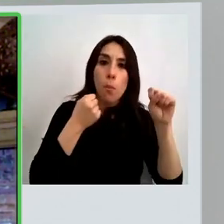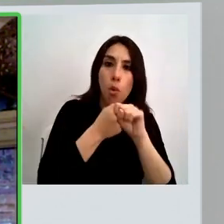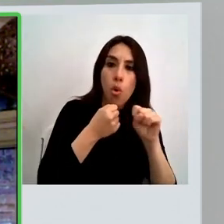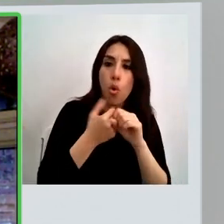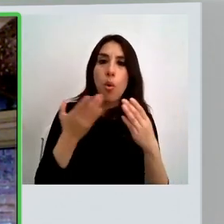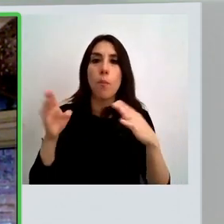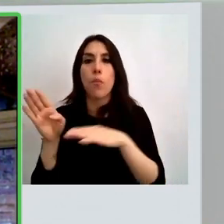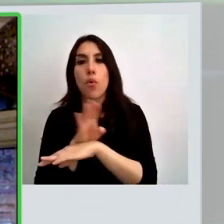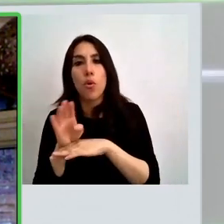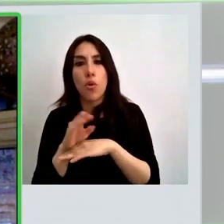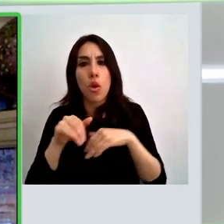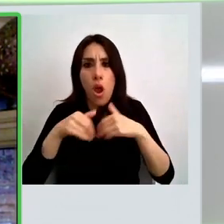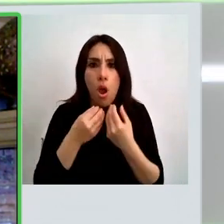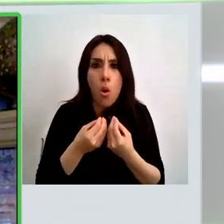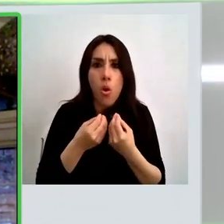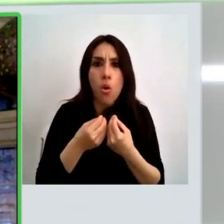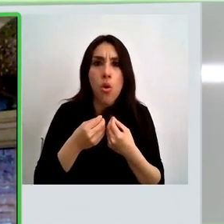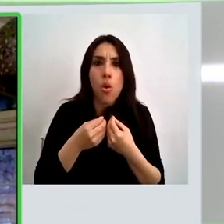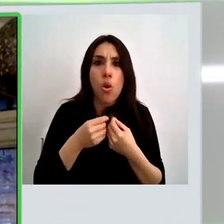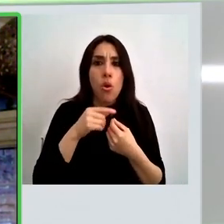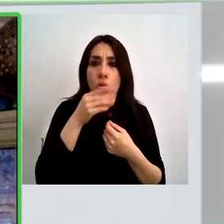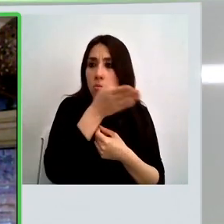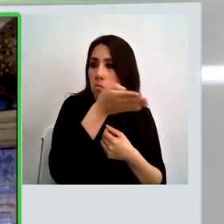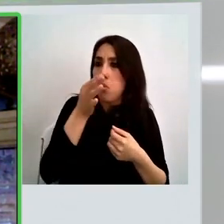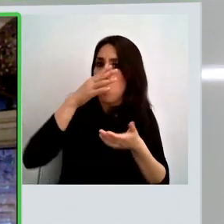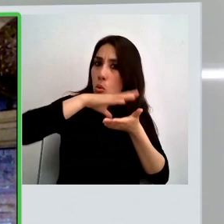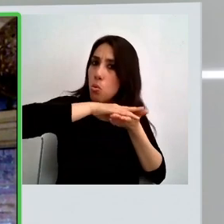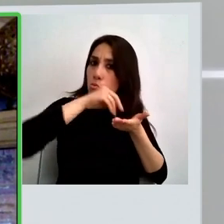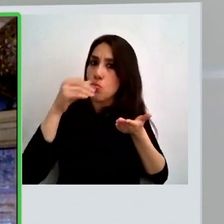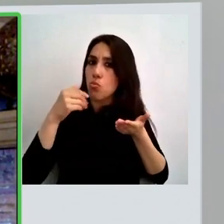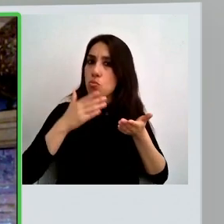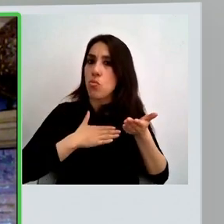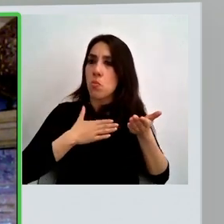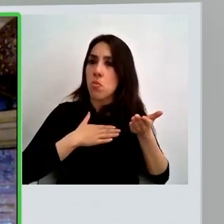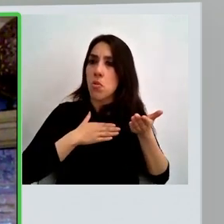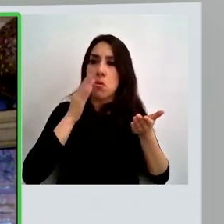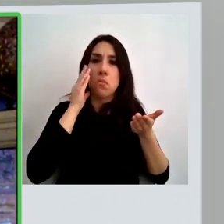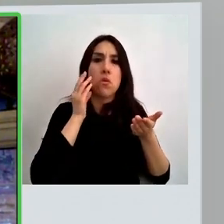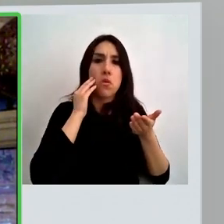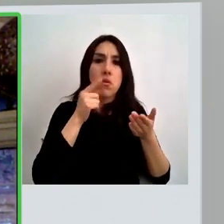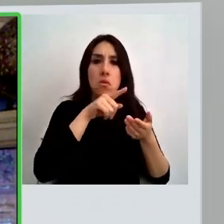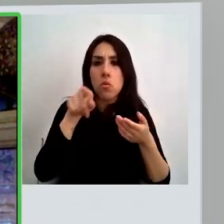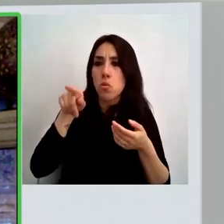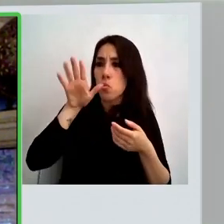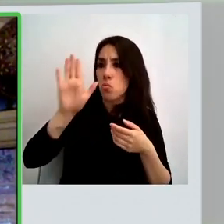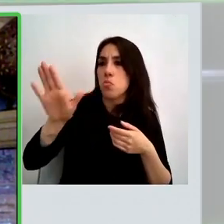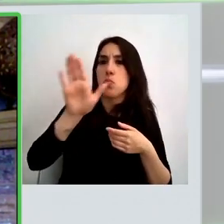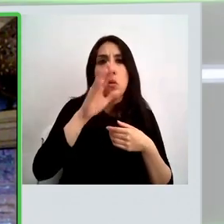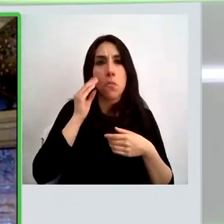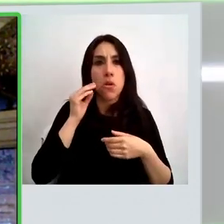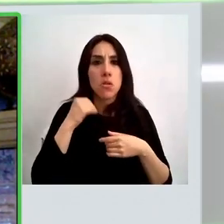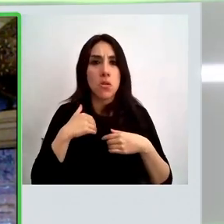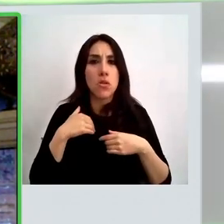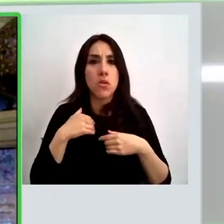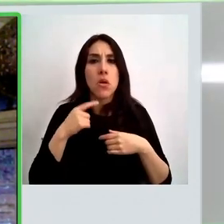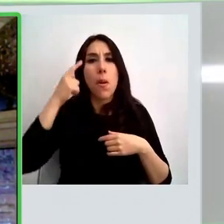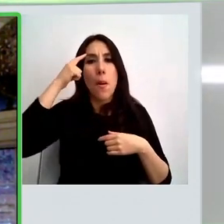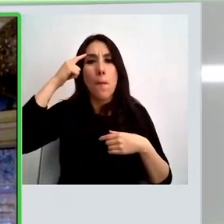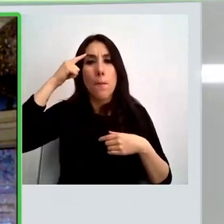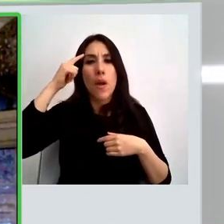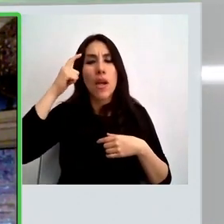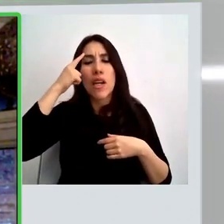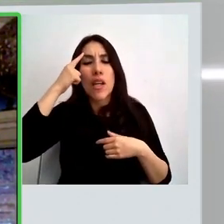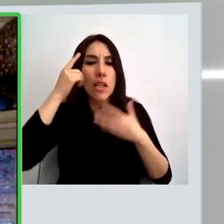experiences. So in our mind, there is absolutely a huge and vital role that legislation